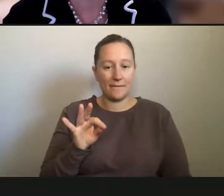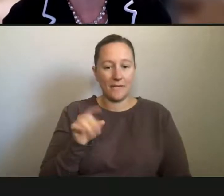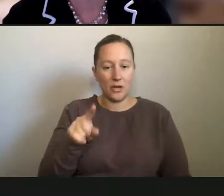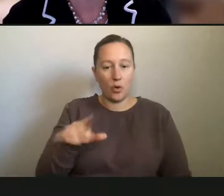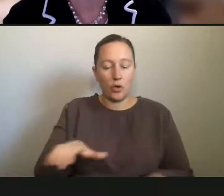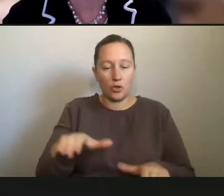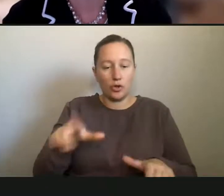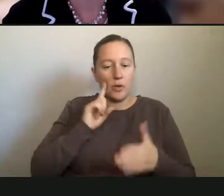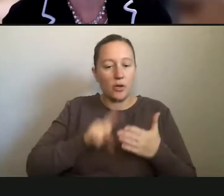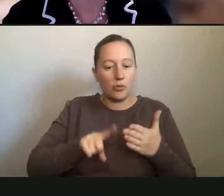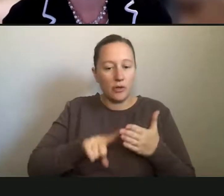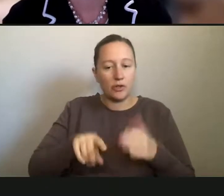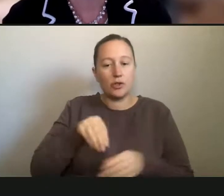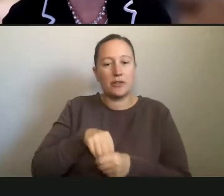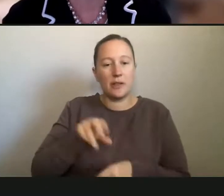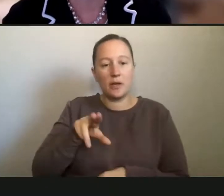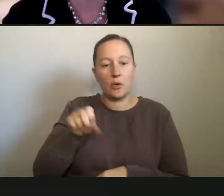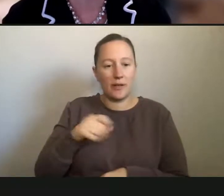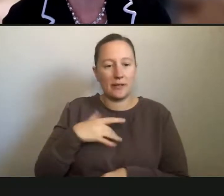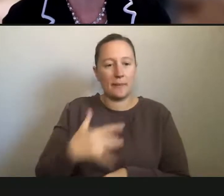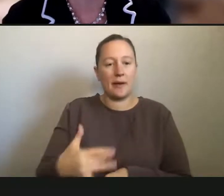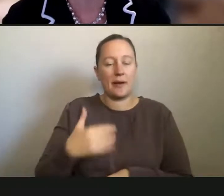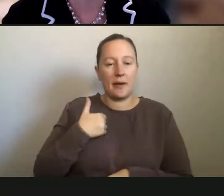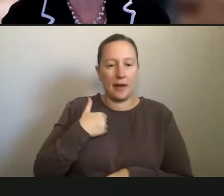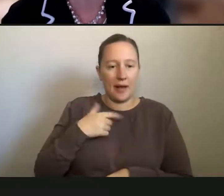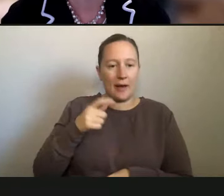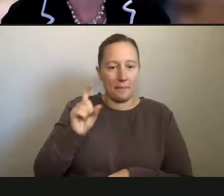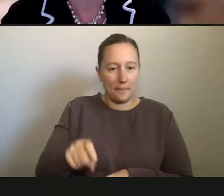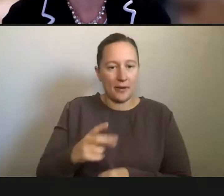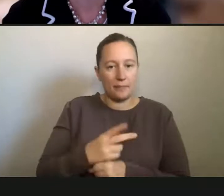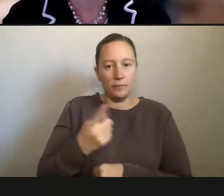in the US, you generally would need to use one IRB